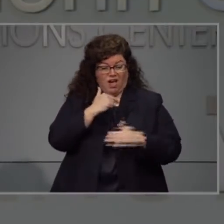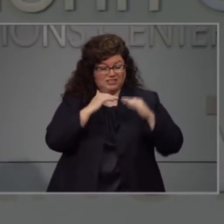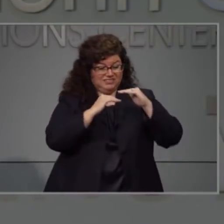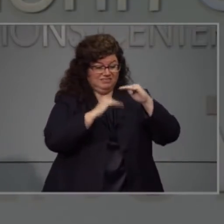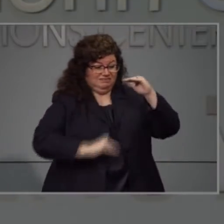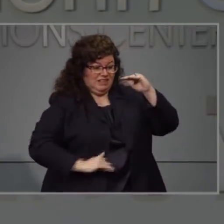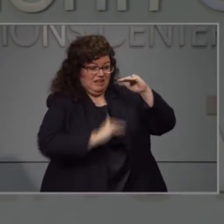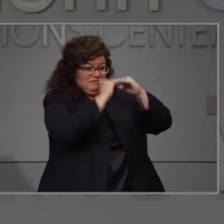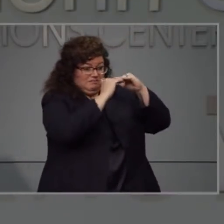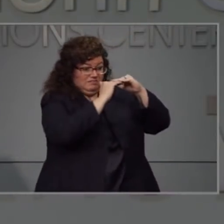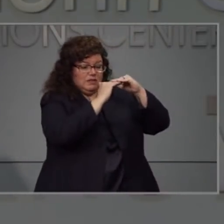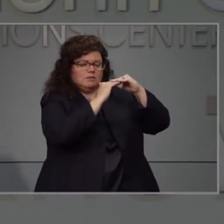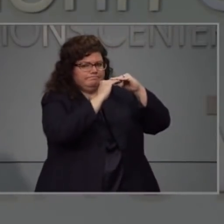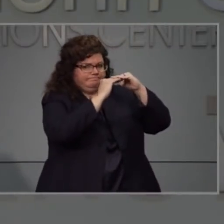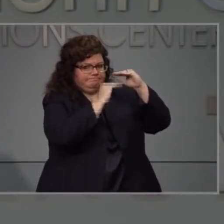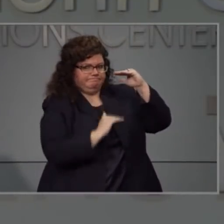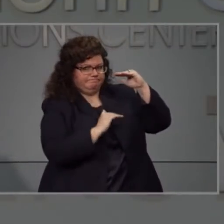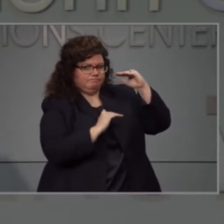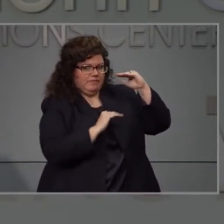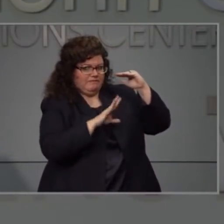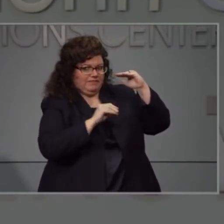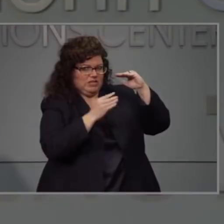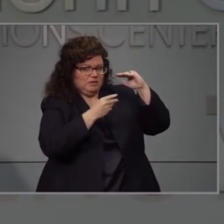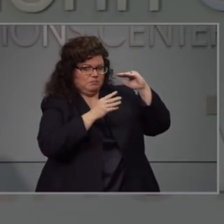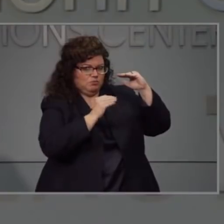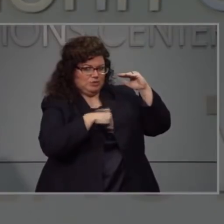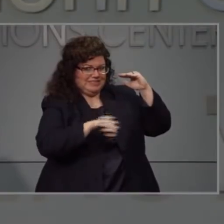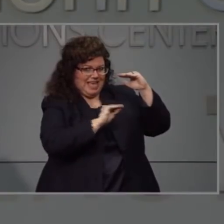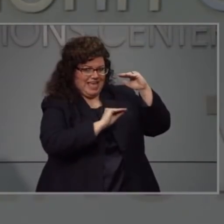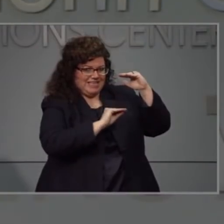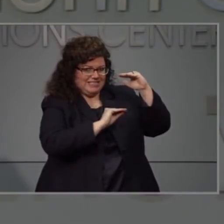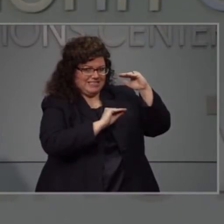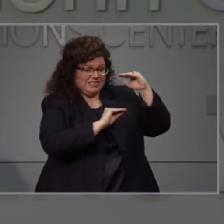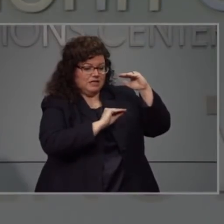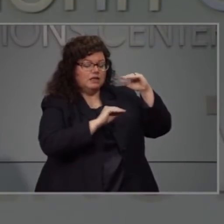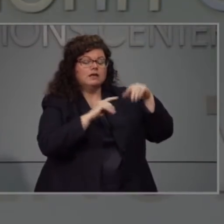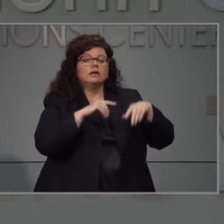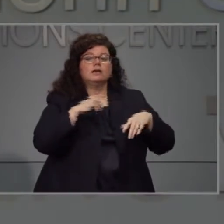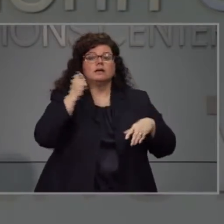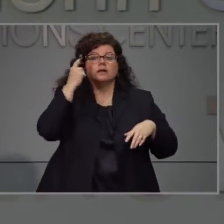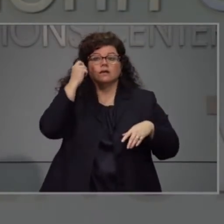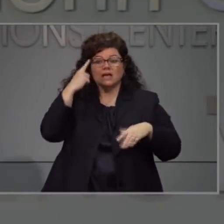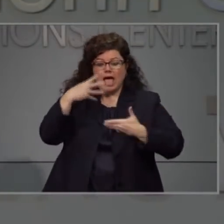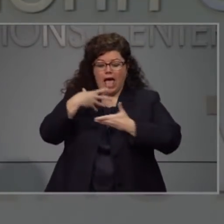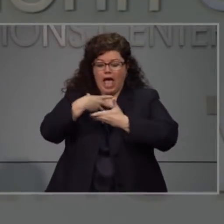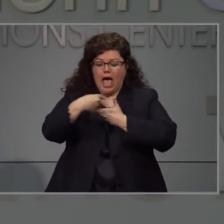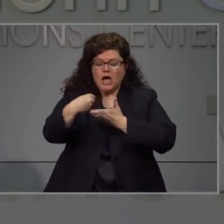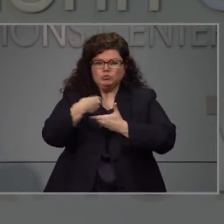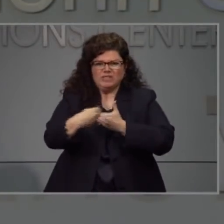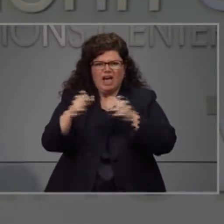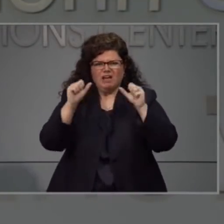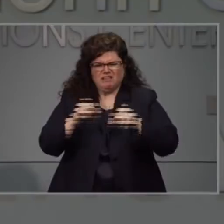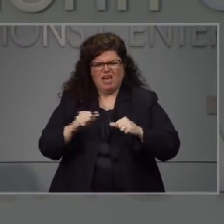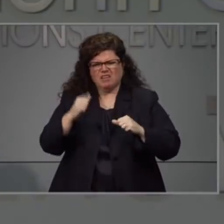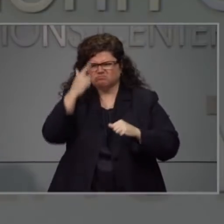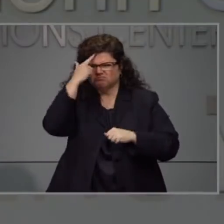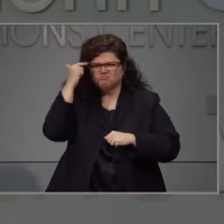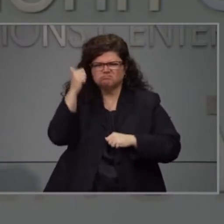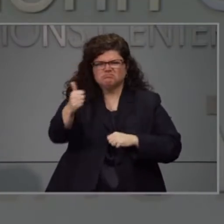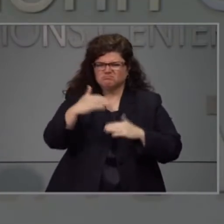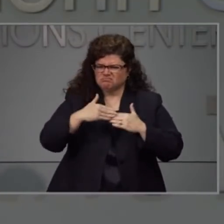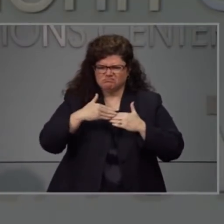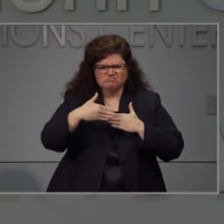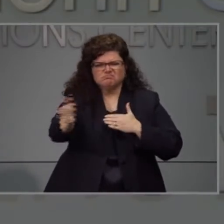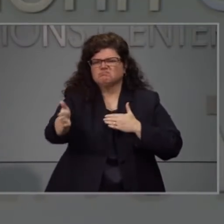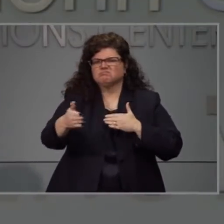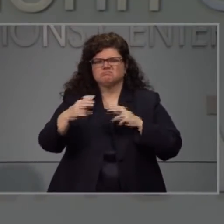outdoor seating capacity. So why not allow that, where the inside and outside capacity amounts are different? And then with the